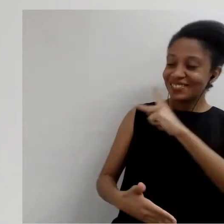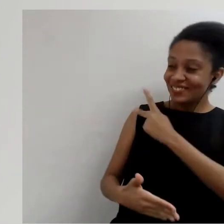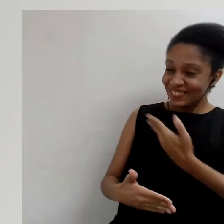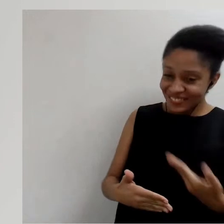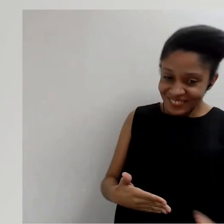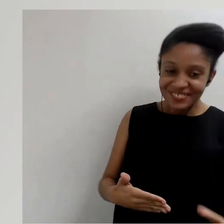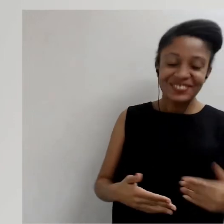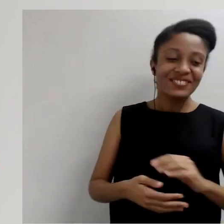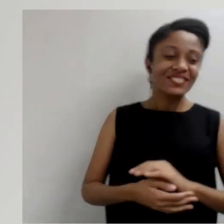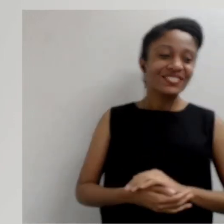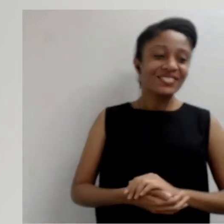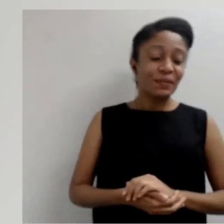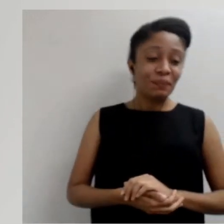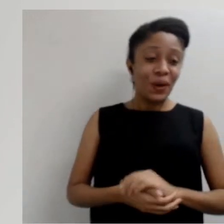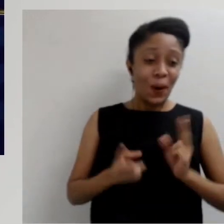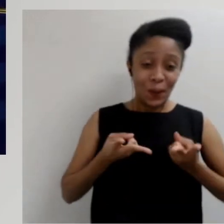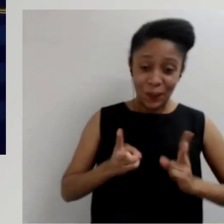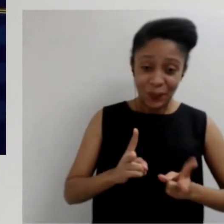Thank you, President.